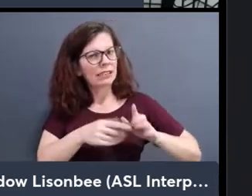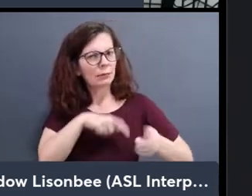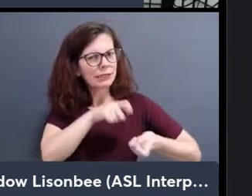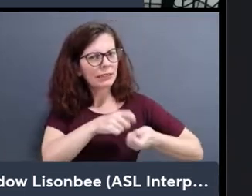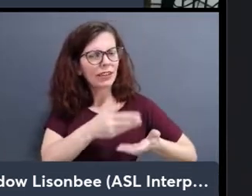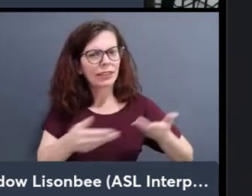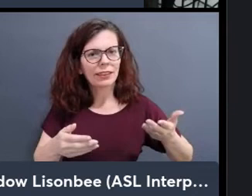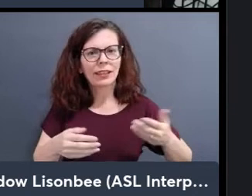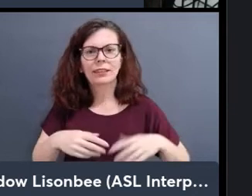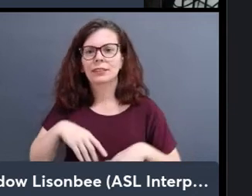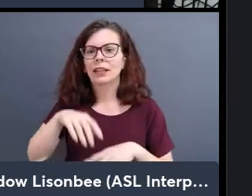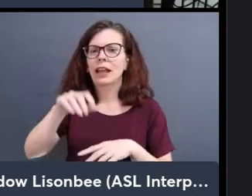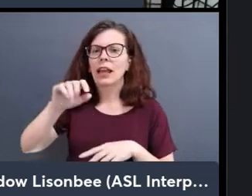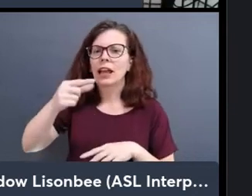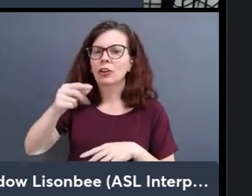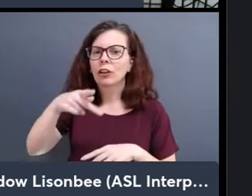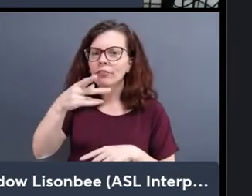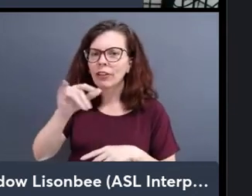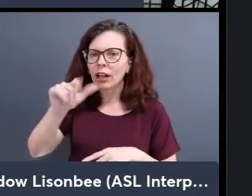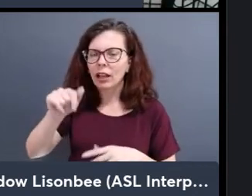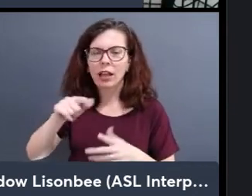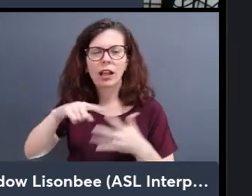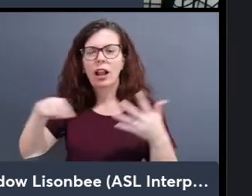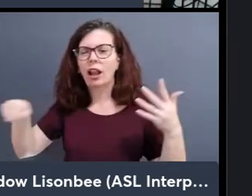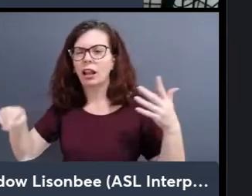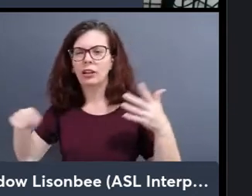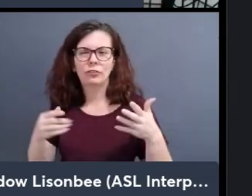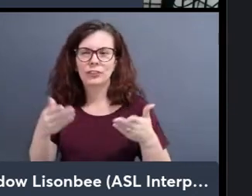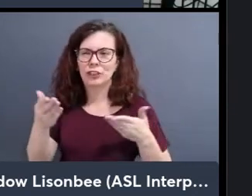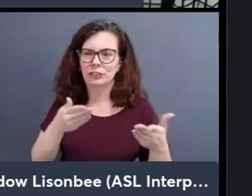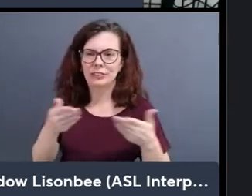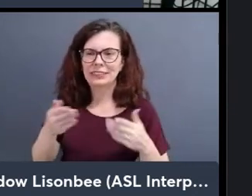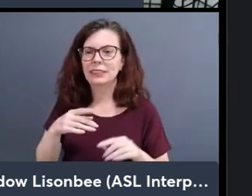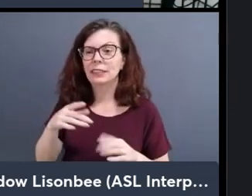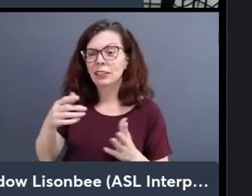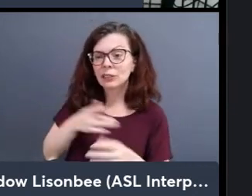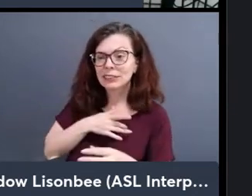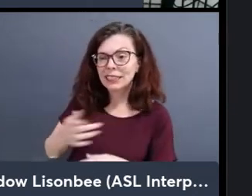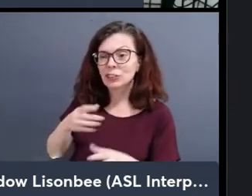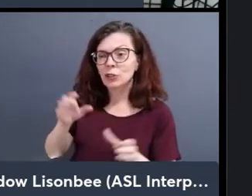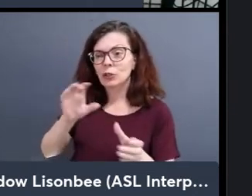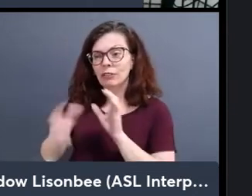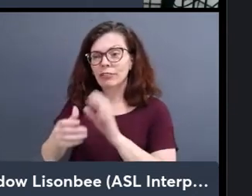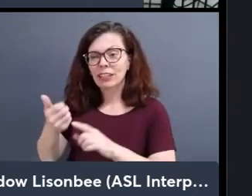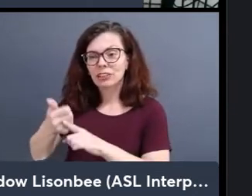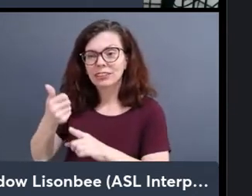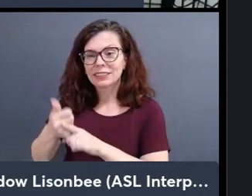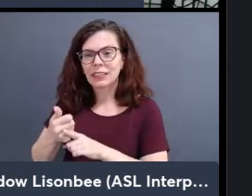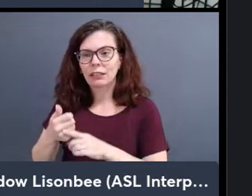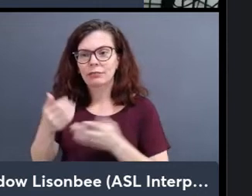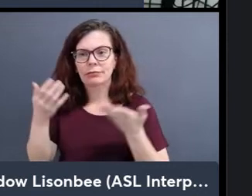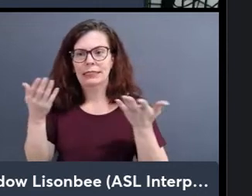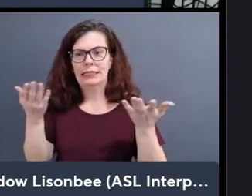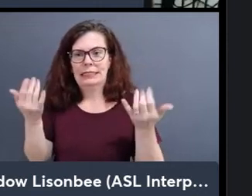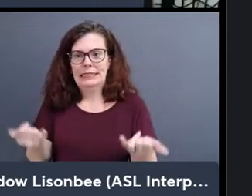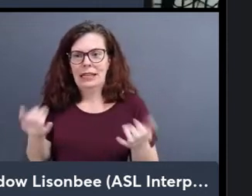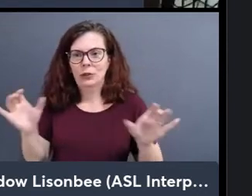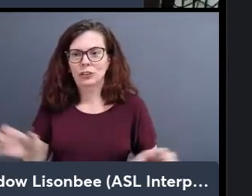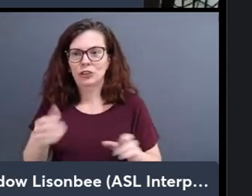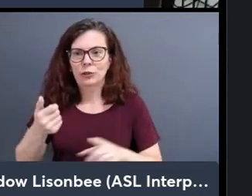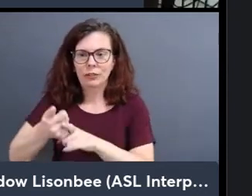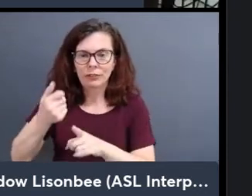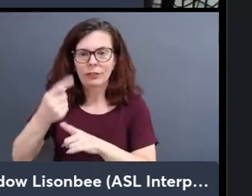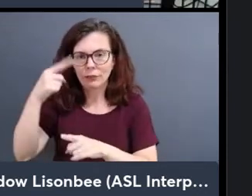exporter, Grafana, all the underlying services that you would normally have to configure and manage on your own are all being done for you by the Rocket Pool